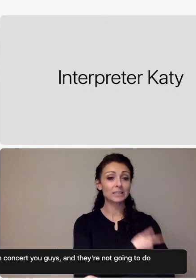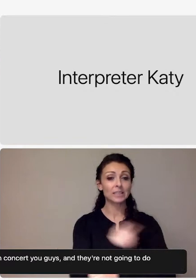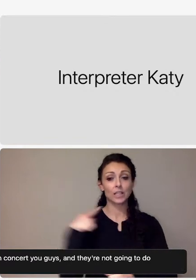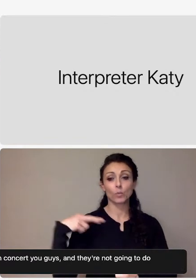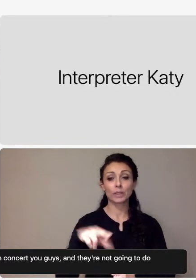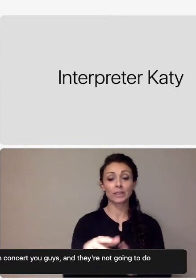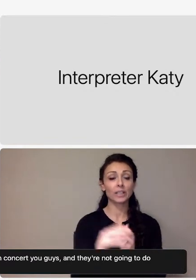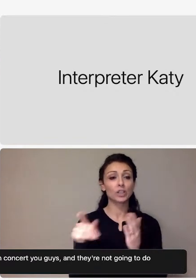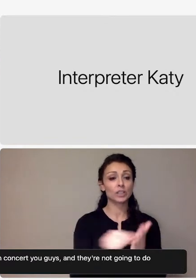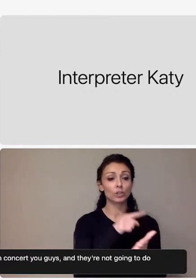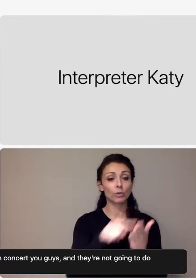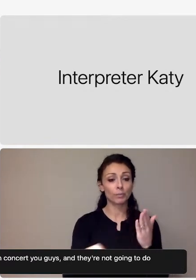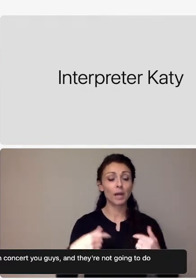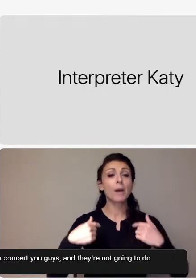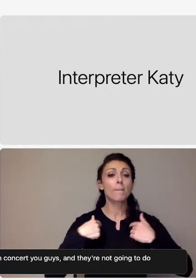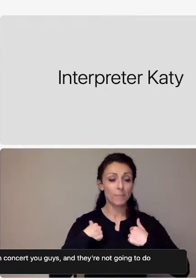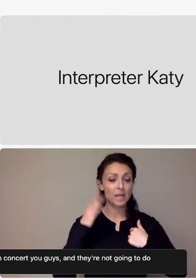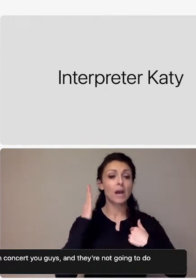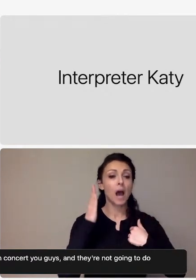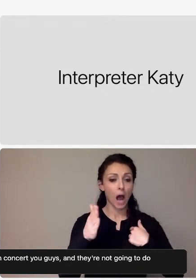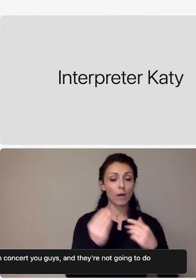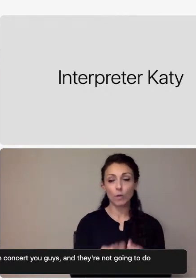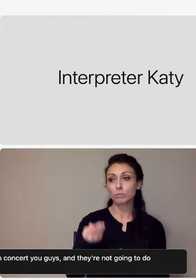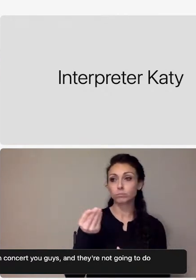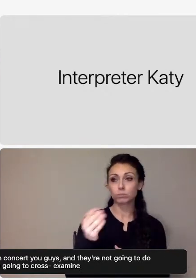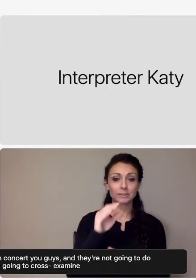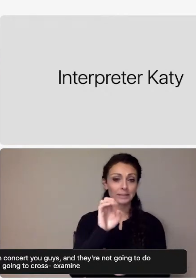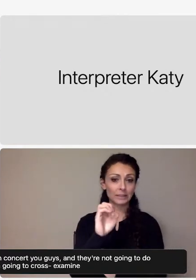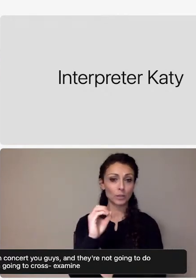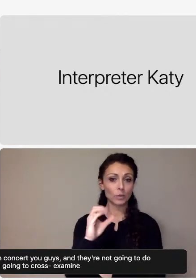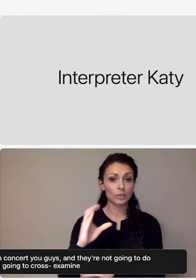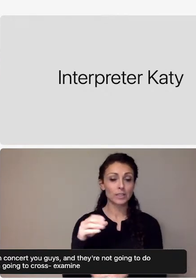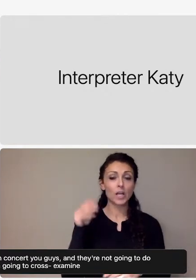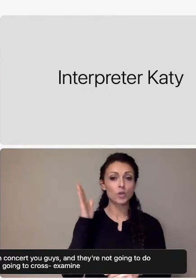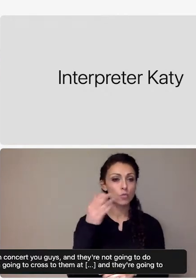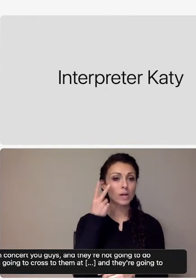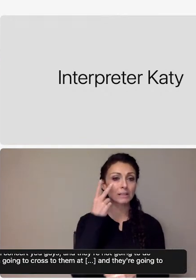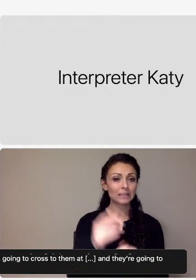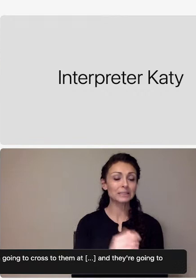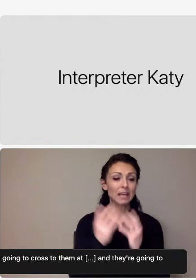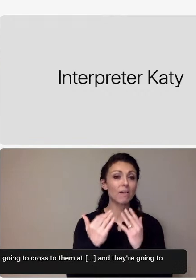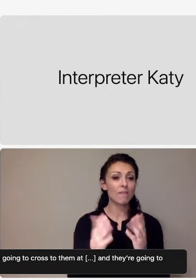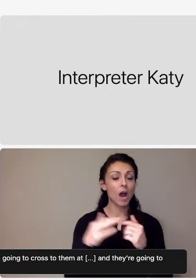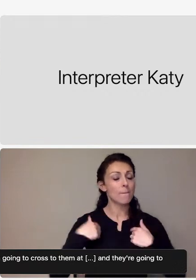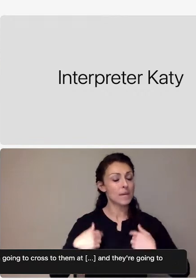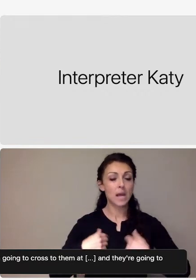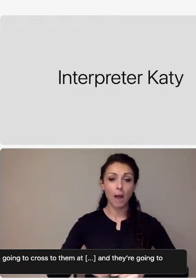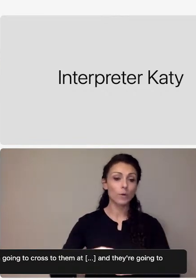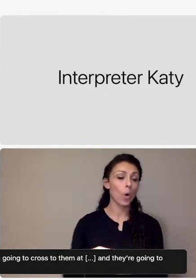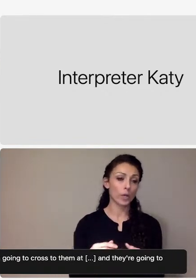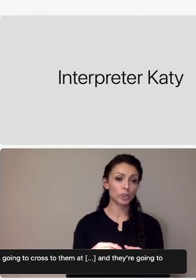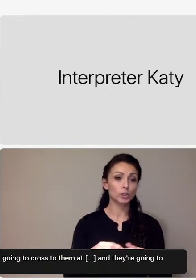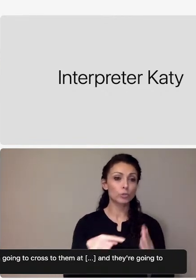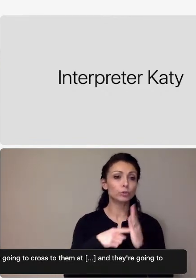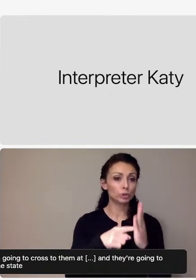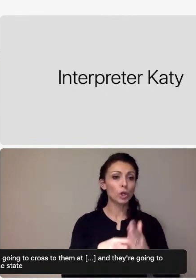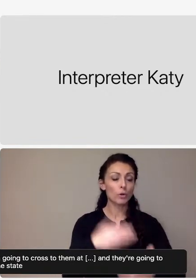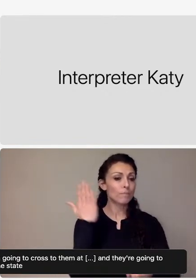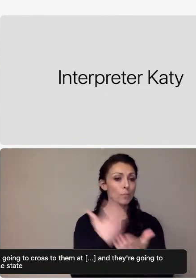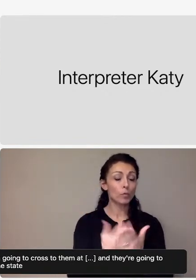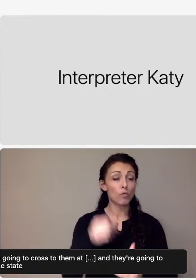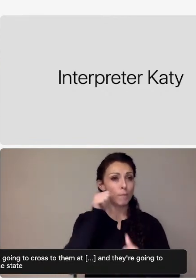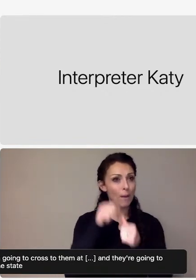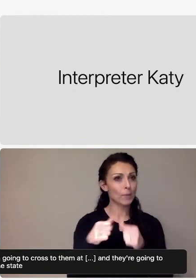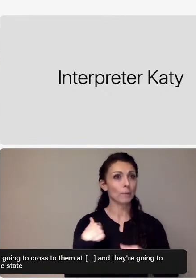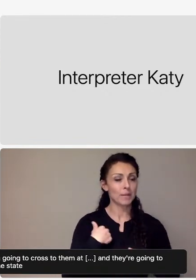discrimination which i'm going to cross through them at eeoc and they're going to see the fire that i'm going to bring down because i'm going to bring it down in the state remember that remember me that you